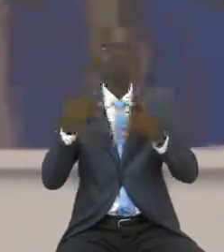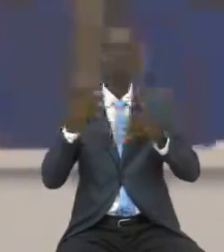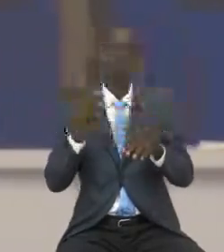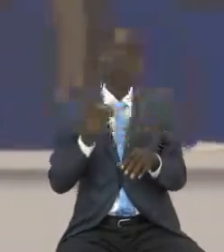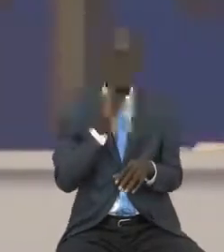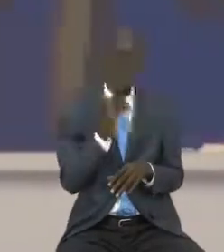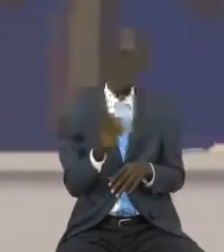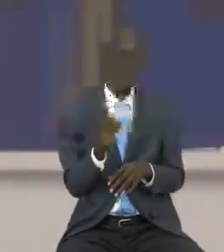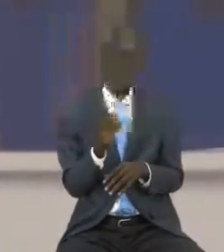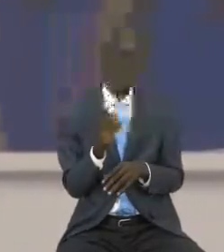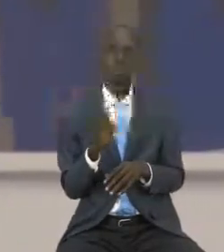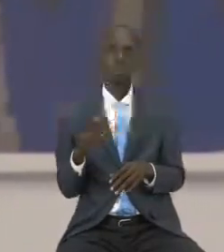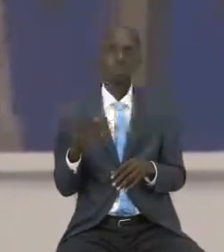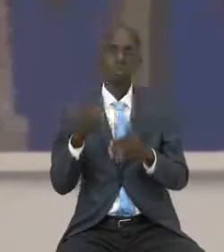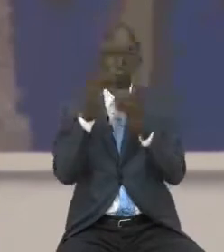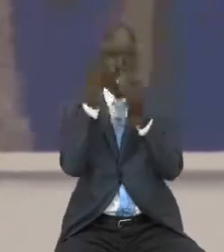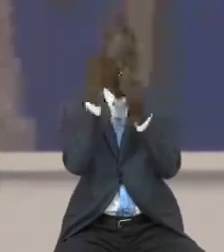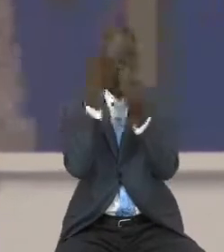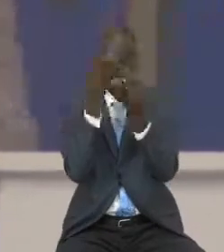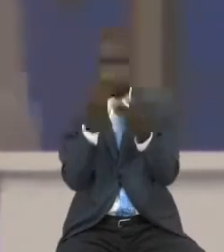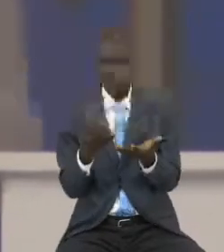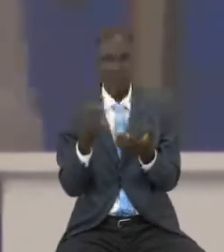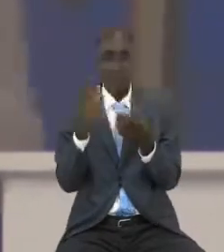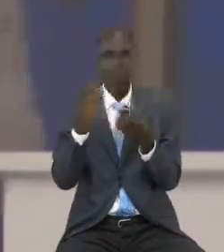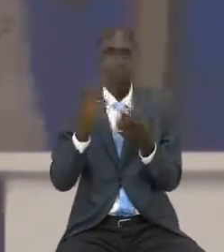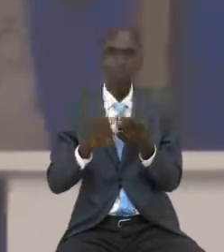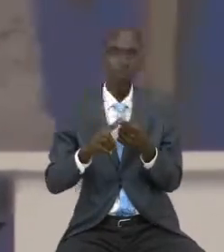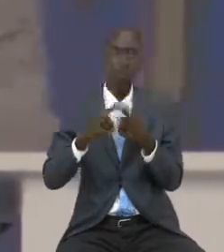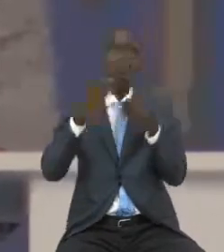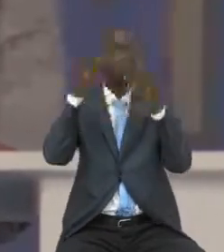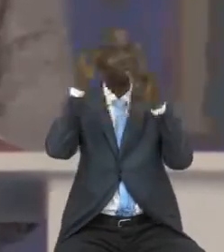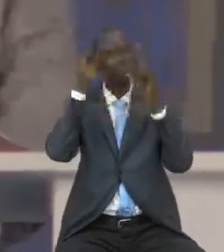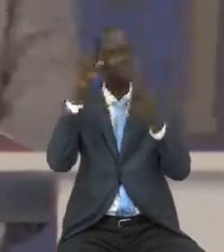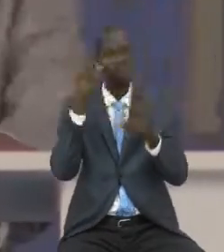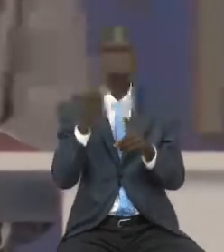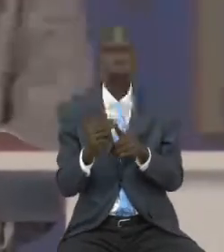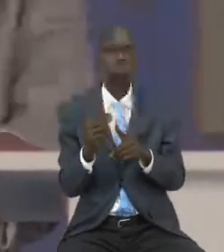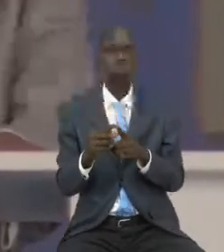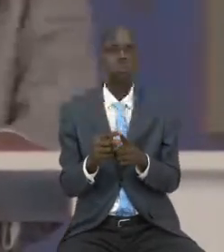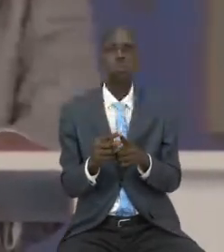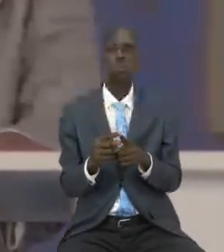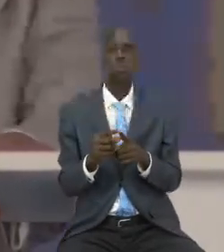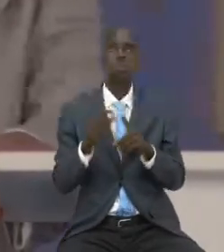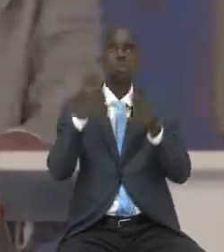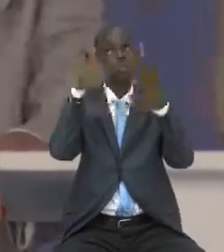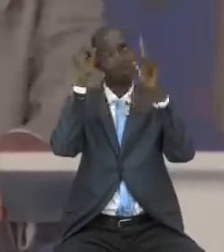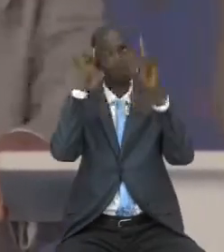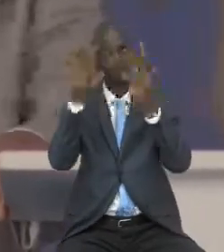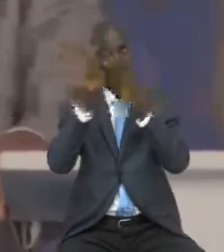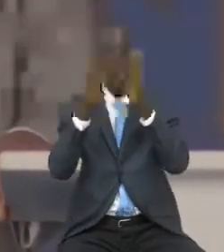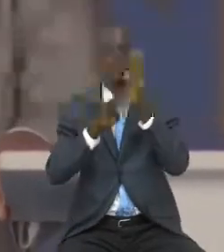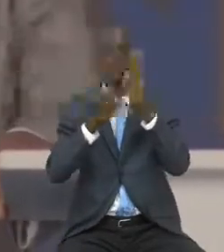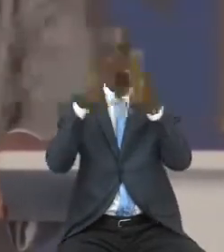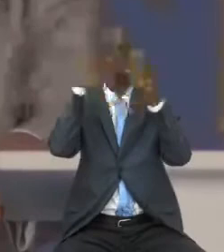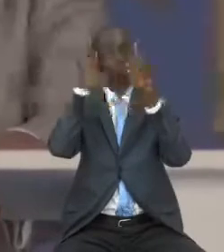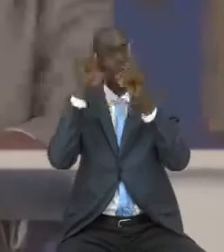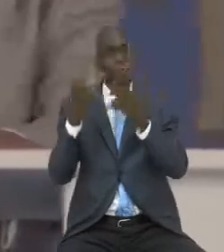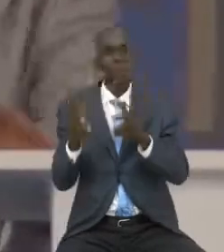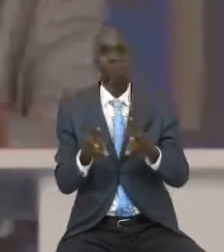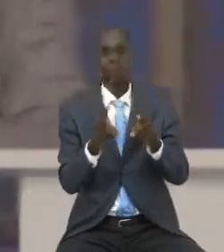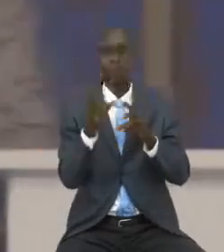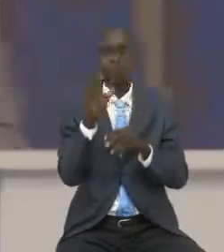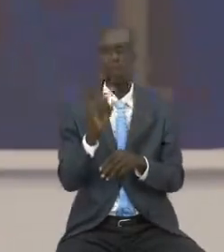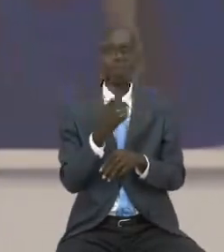is obedience to His word, His will, His way,